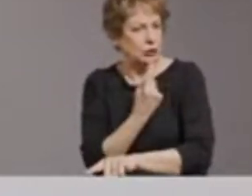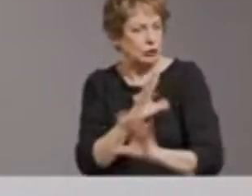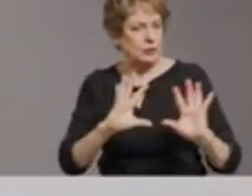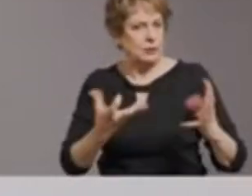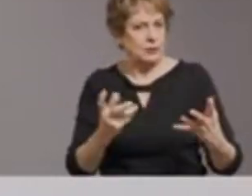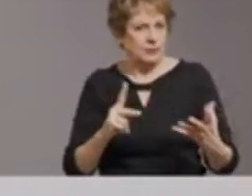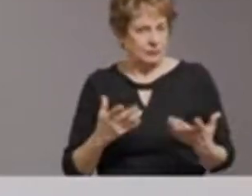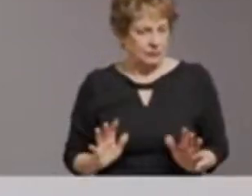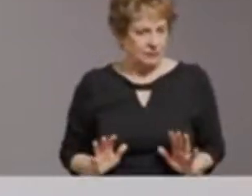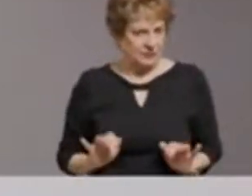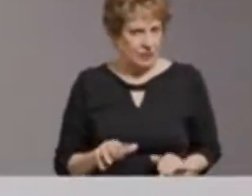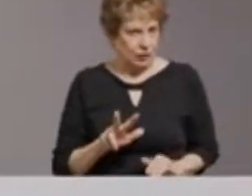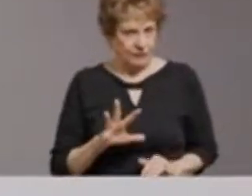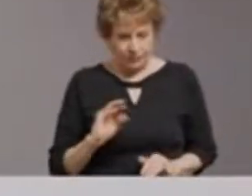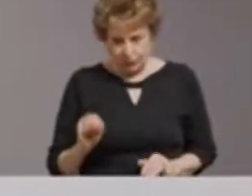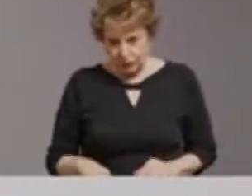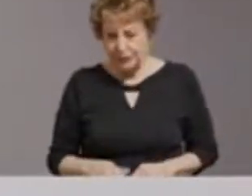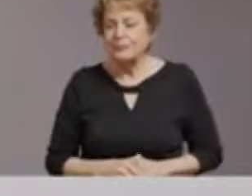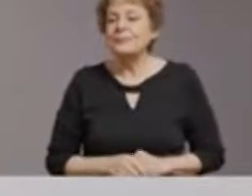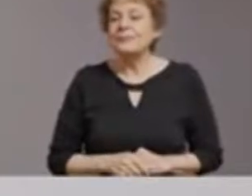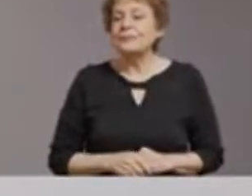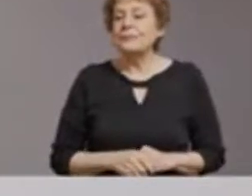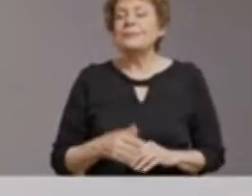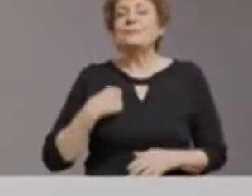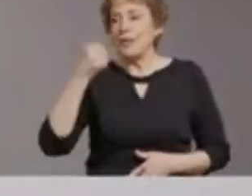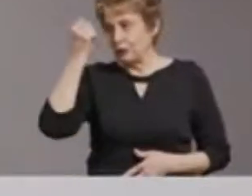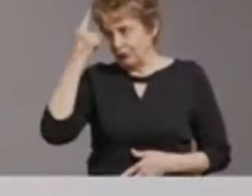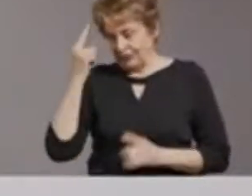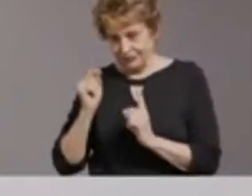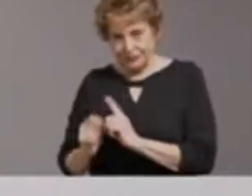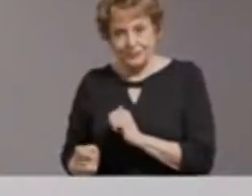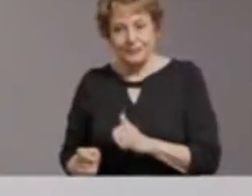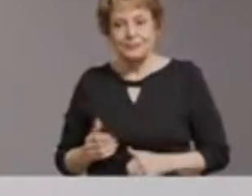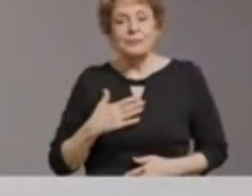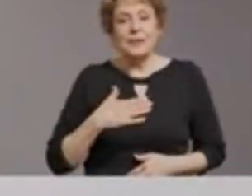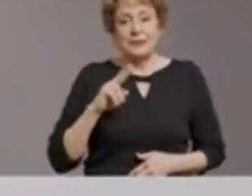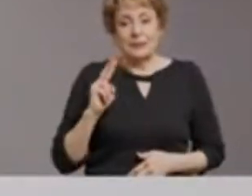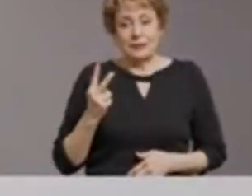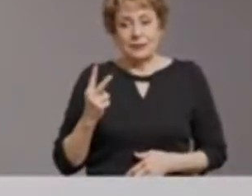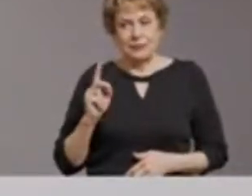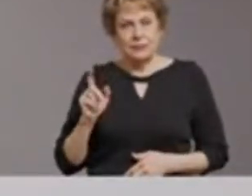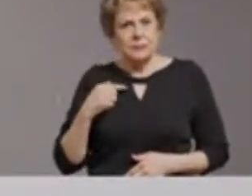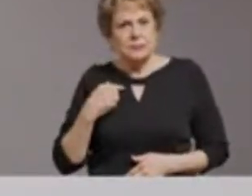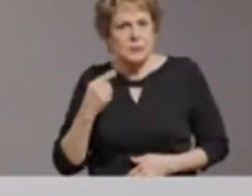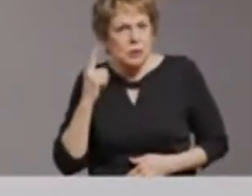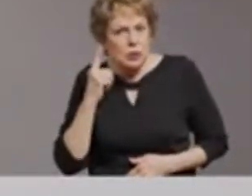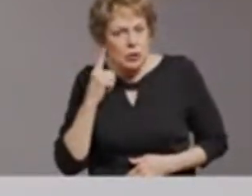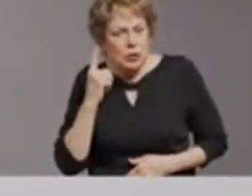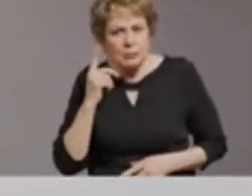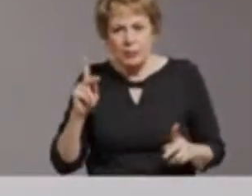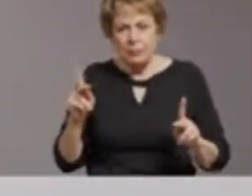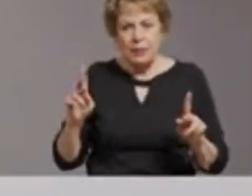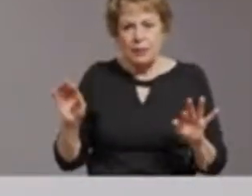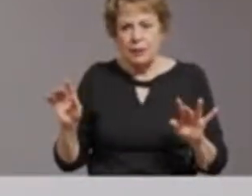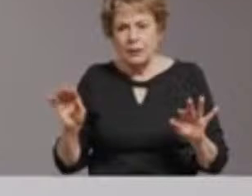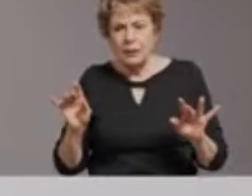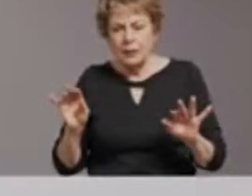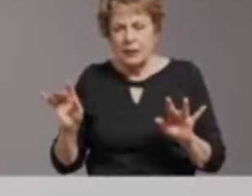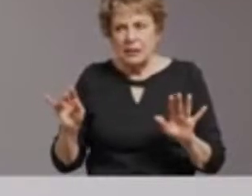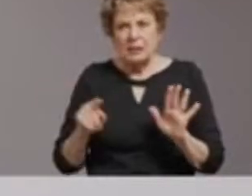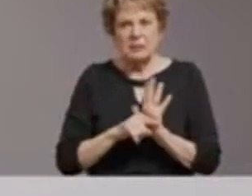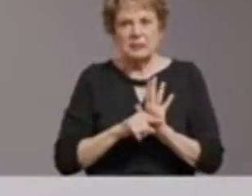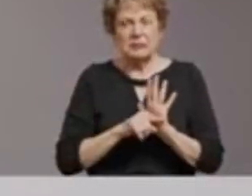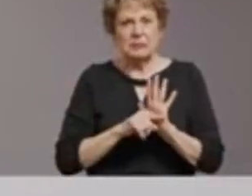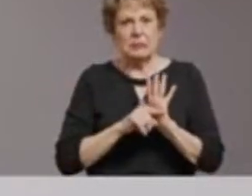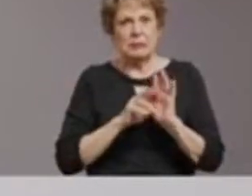finally, we've seen some stuff nationally about some reactions to Johnson & Johnson. Have you seen anything here, and are you having any concerns about